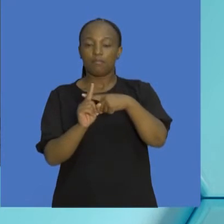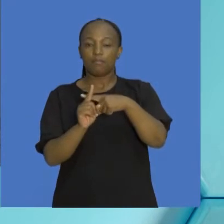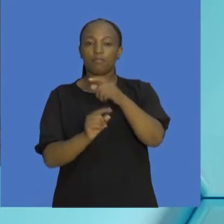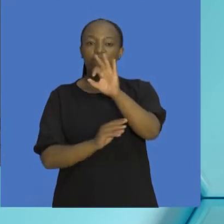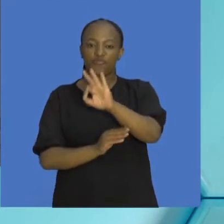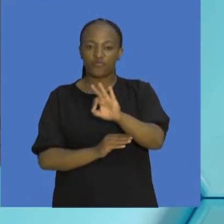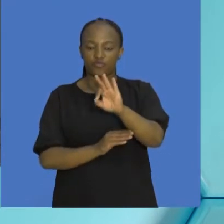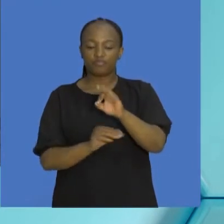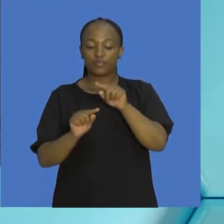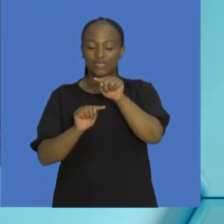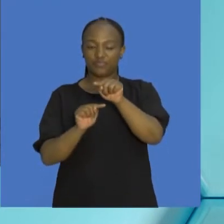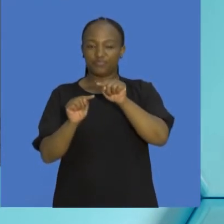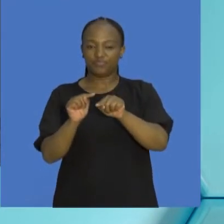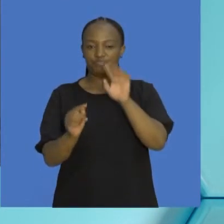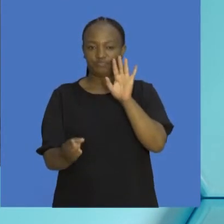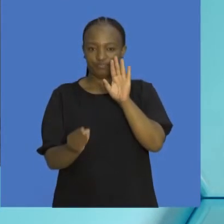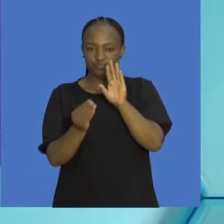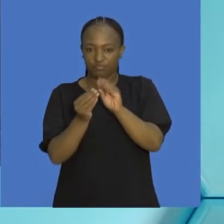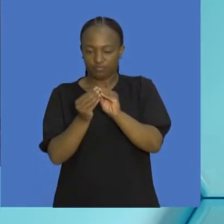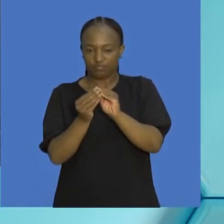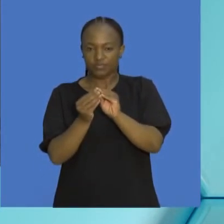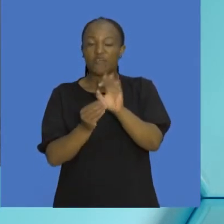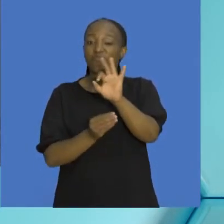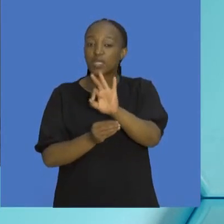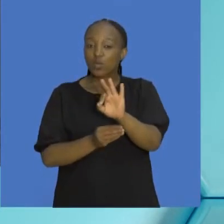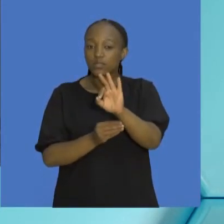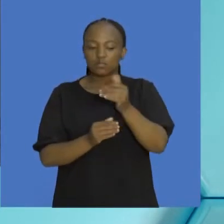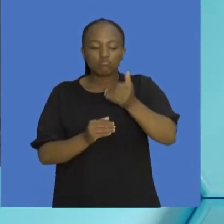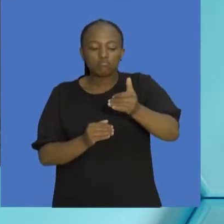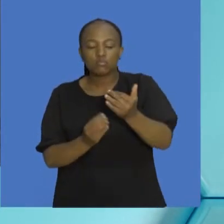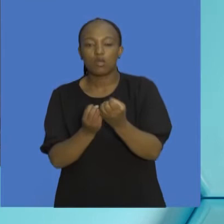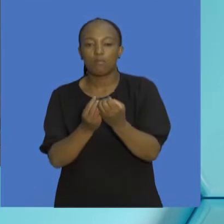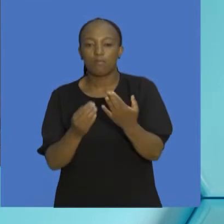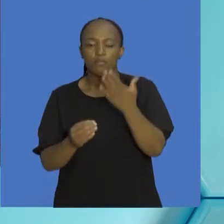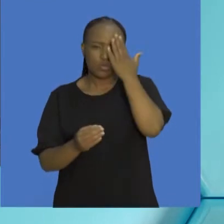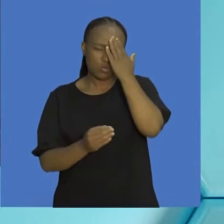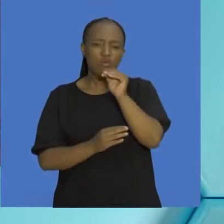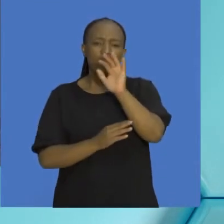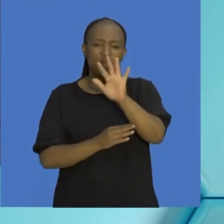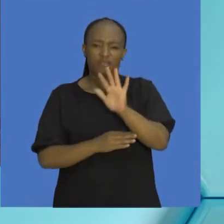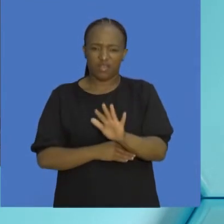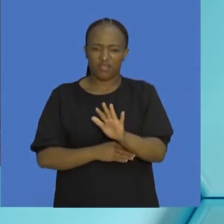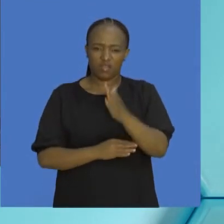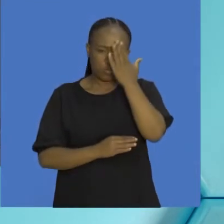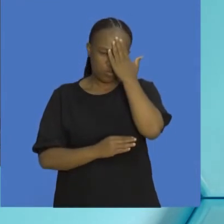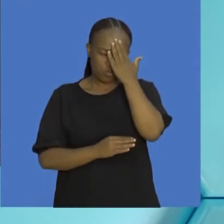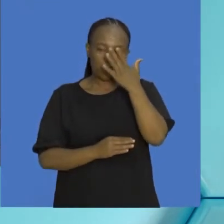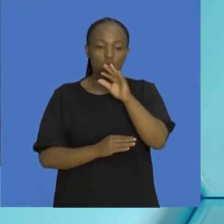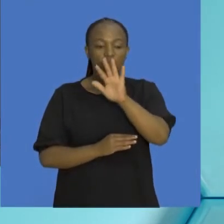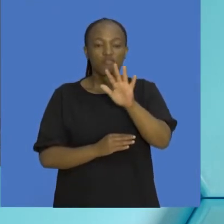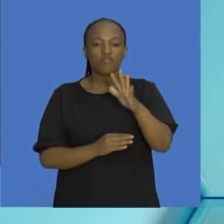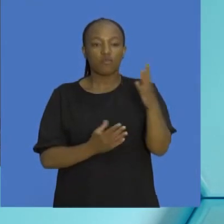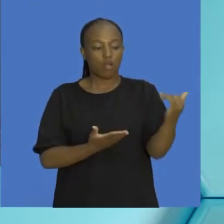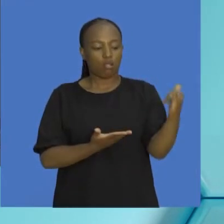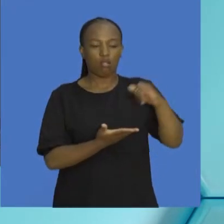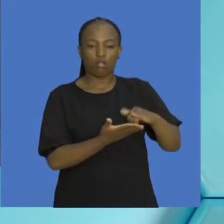frequency divided by the total frequency. And we know that the total frequency is 55 because